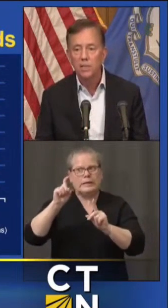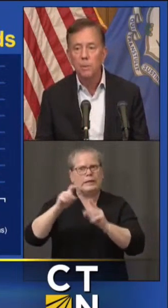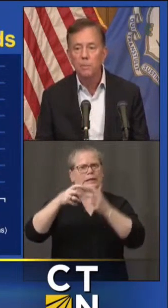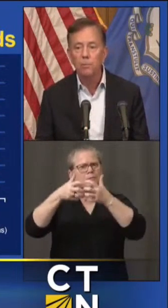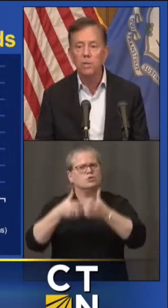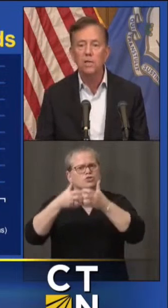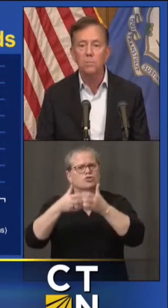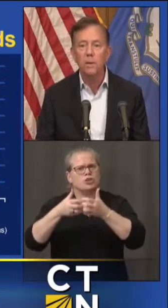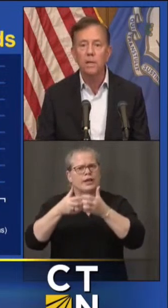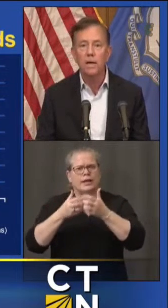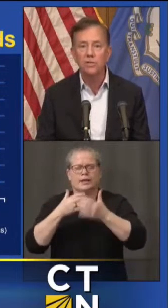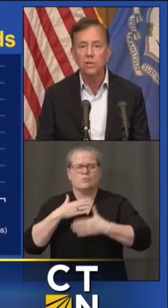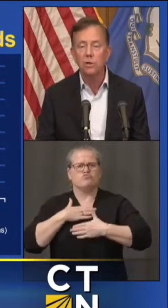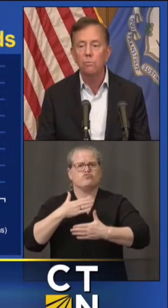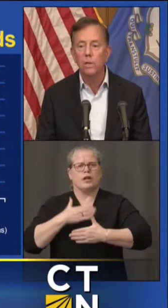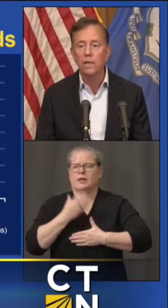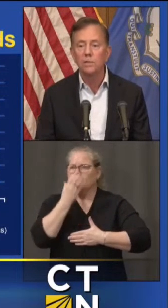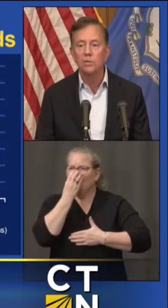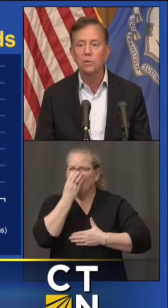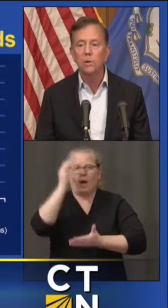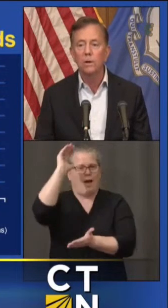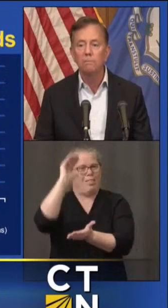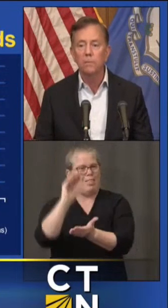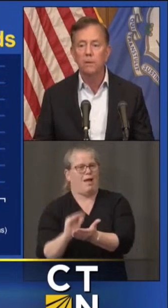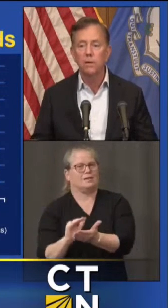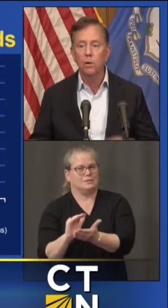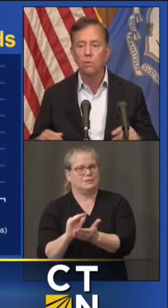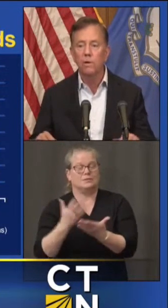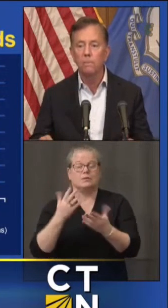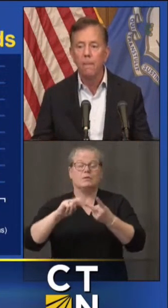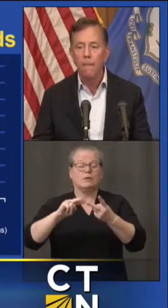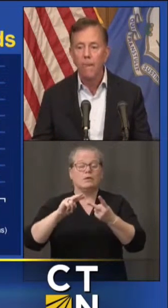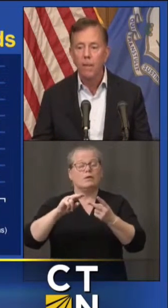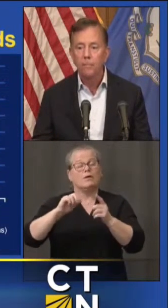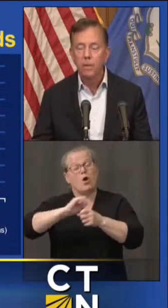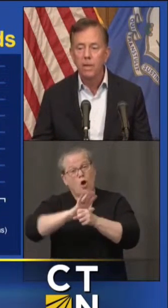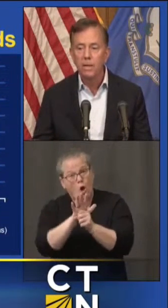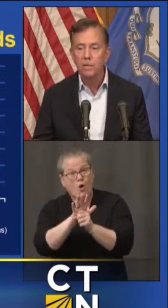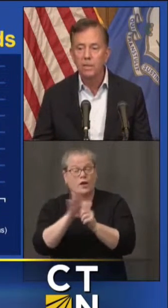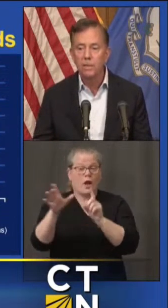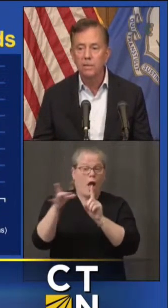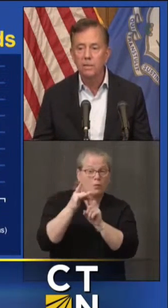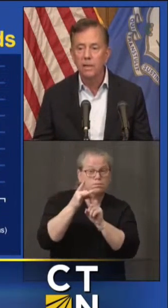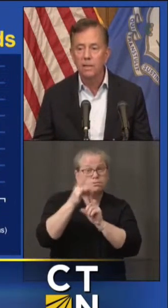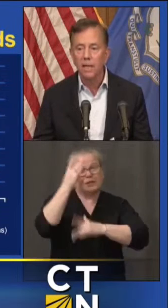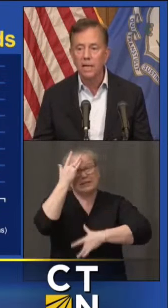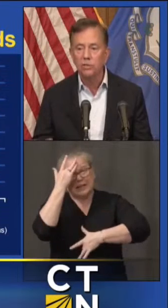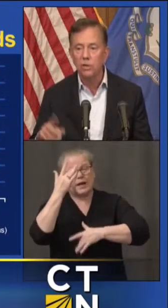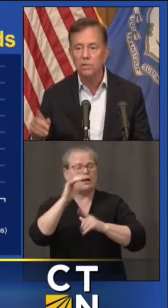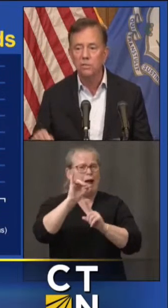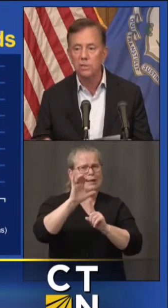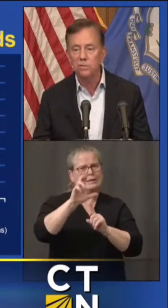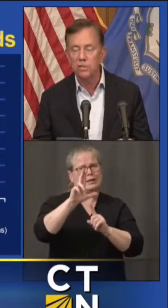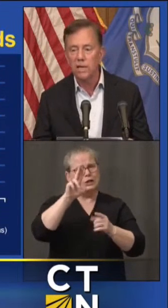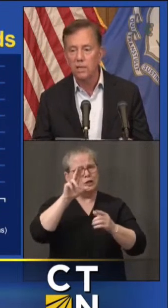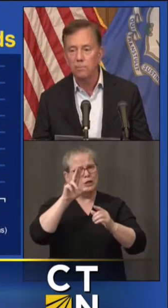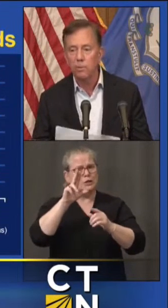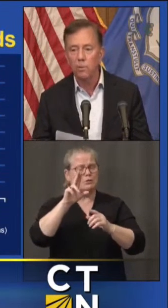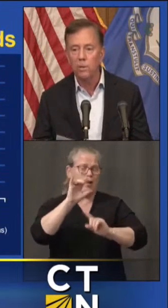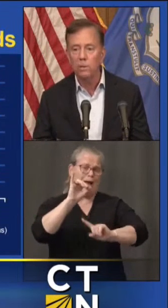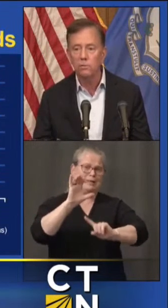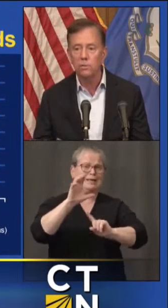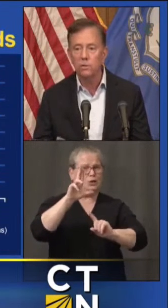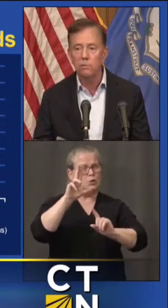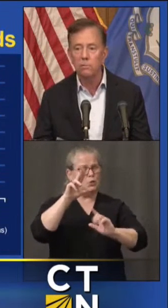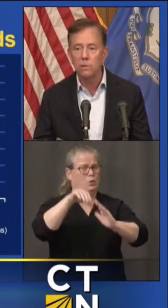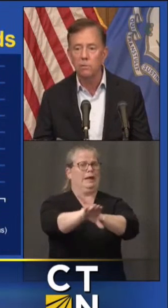Less people need to be in the ICU related to COVID. And that last chart is sad, the purple one.